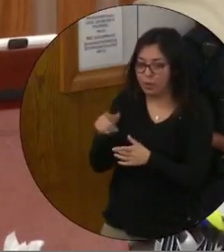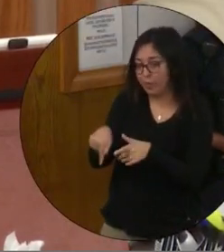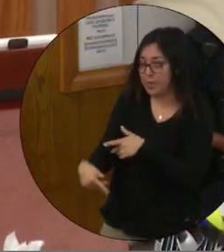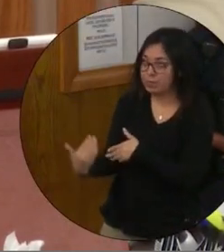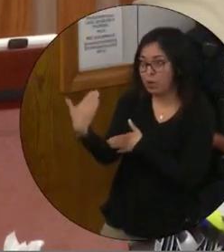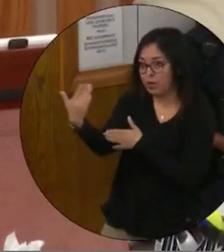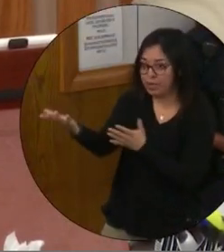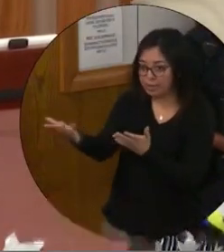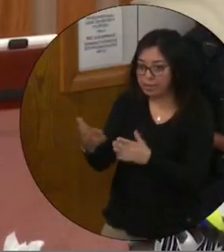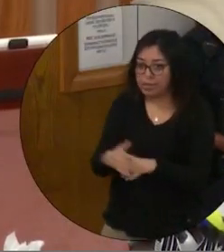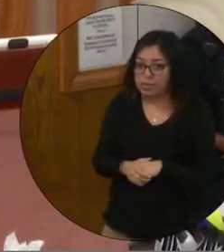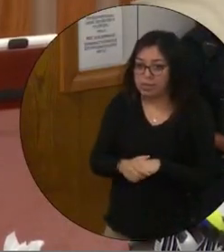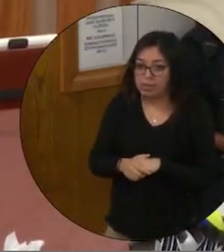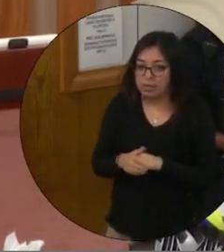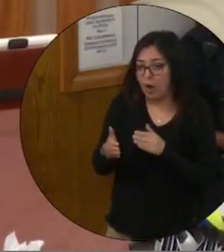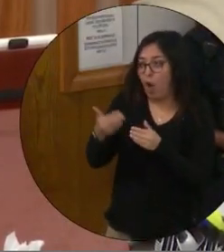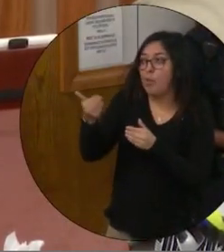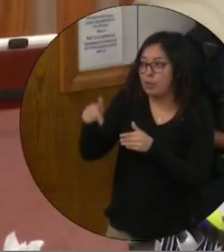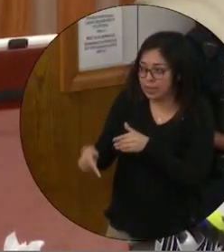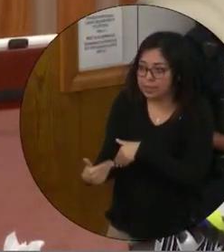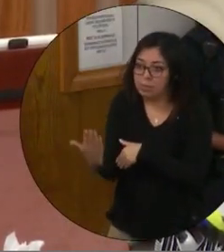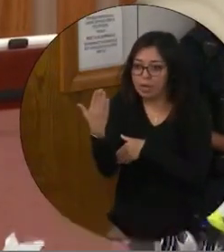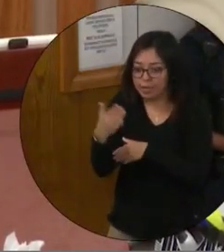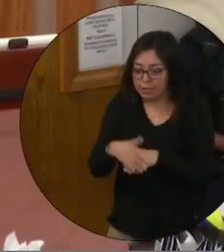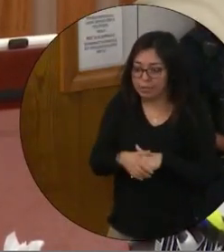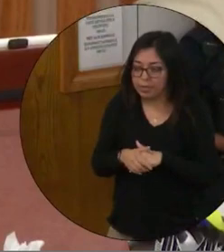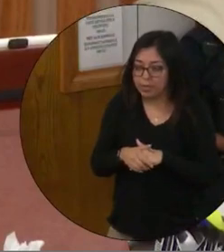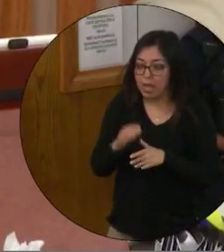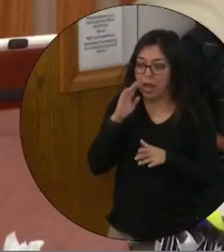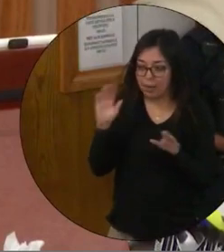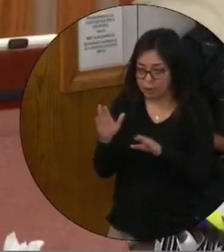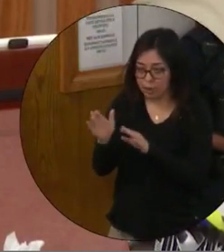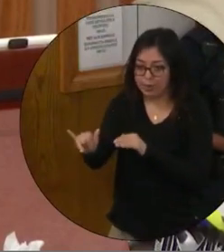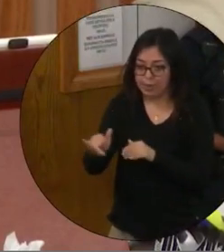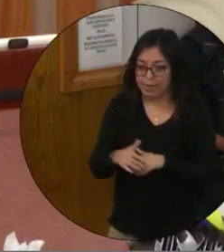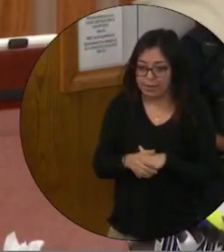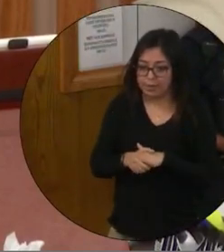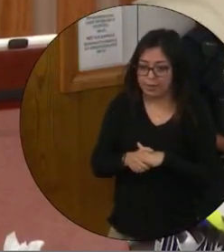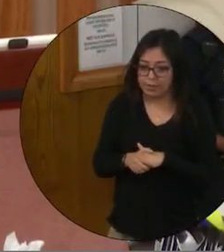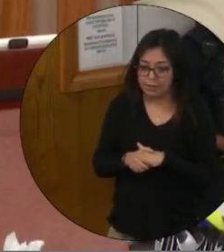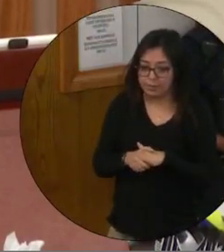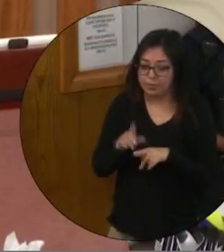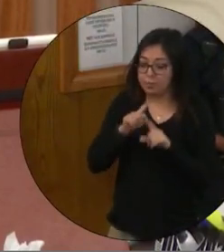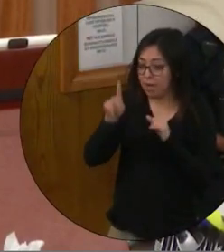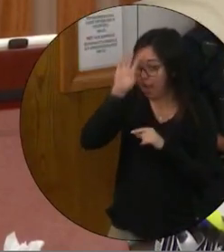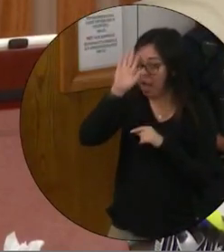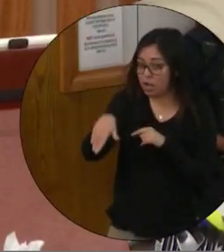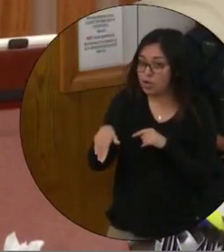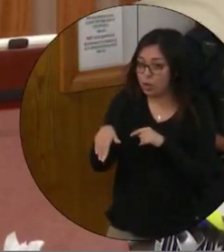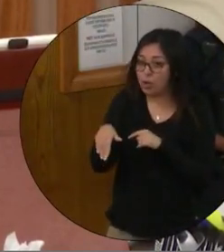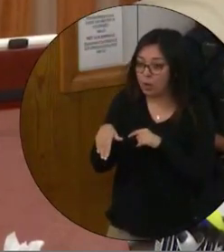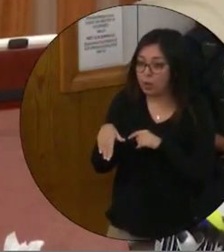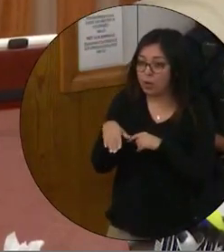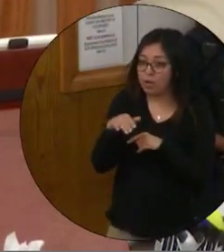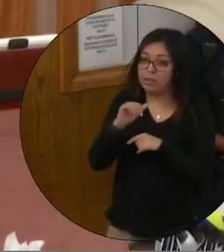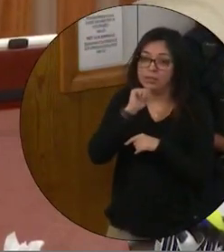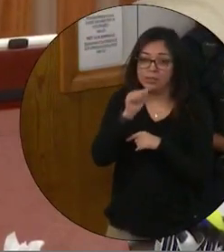morning, almost this morning. So I'll be doing that. But I know there's been